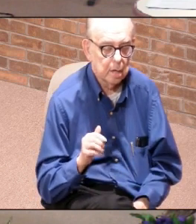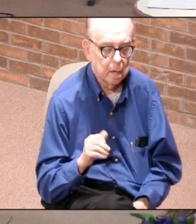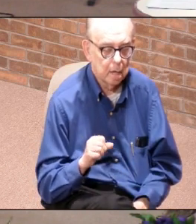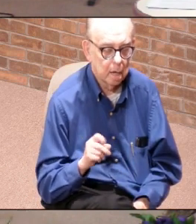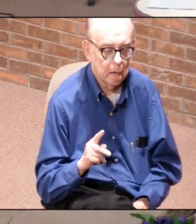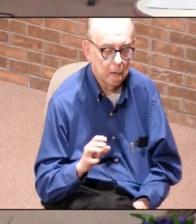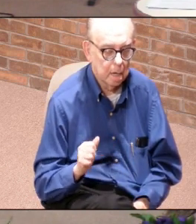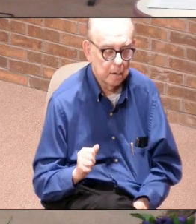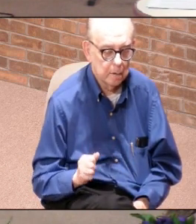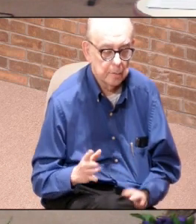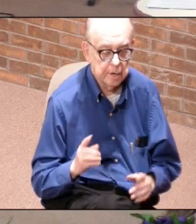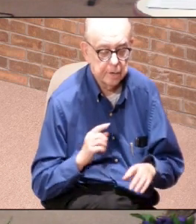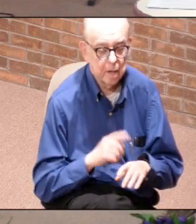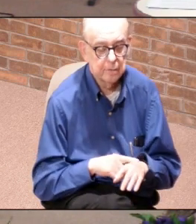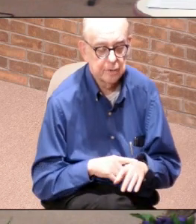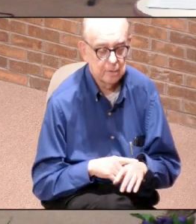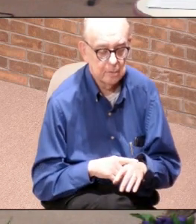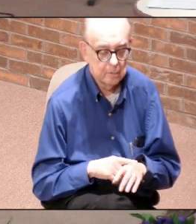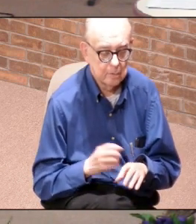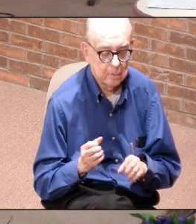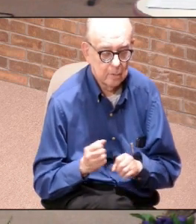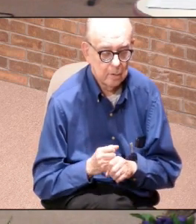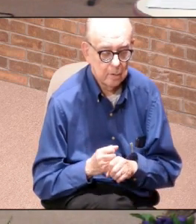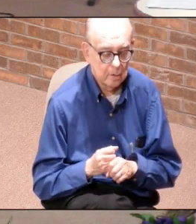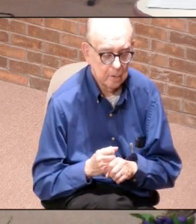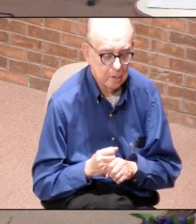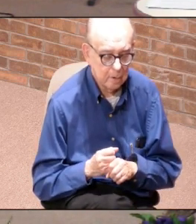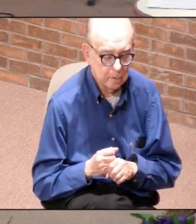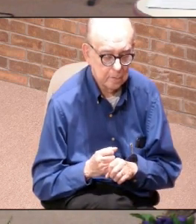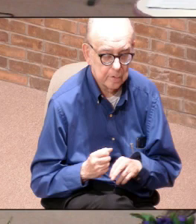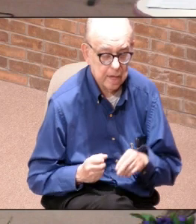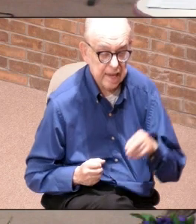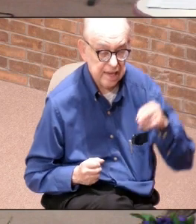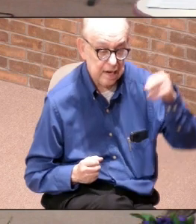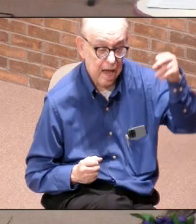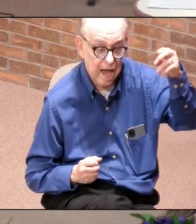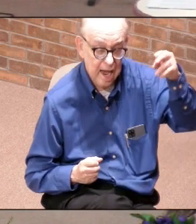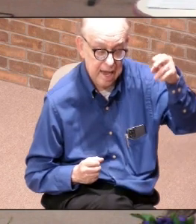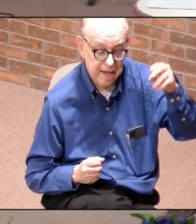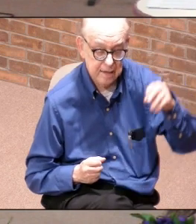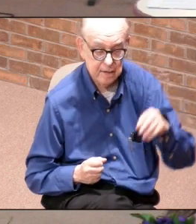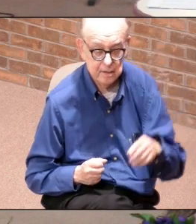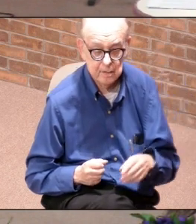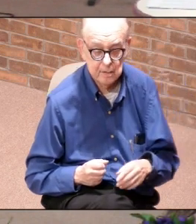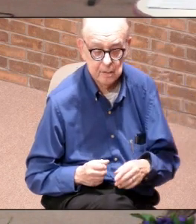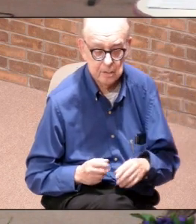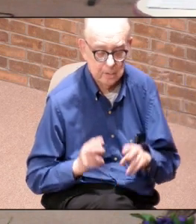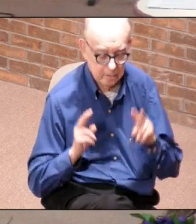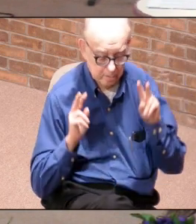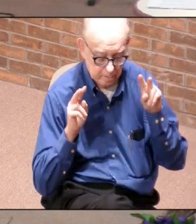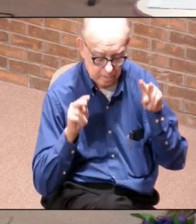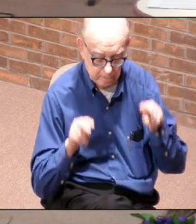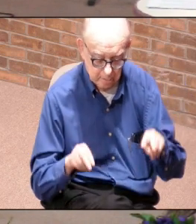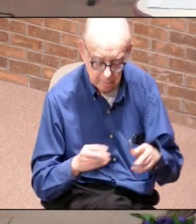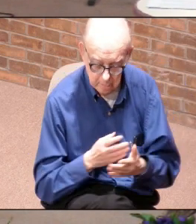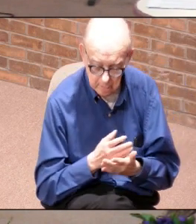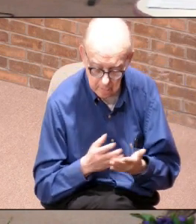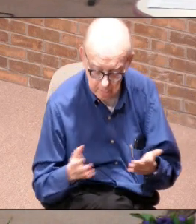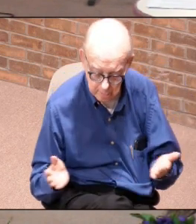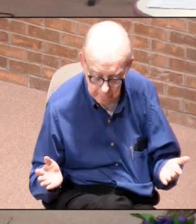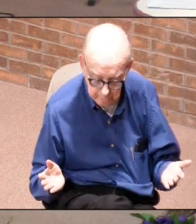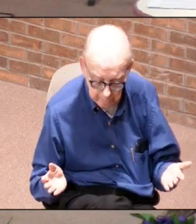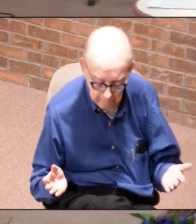there are a lot of times you get up in the high altitudes and you look down and everything